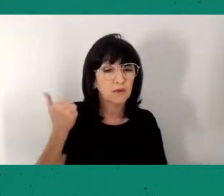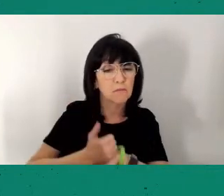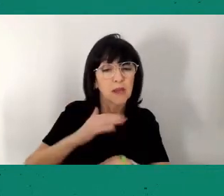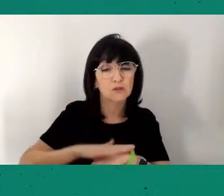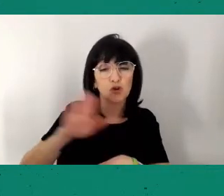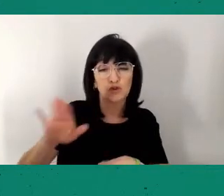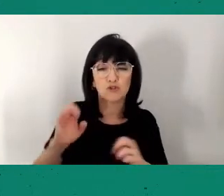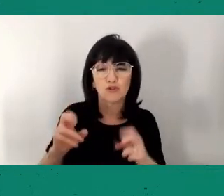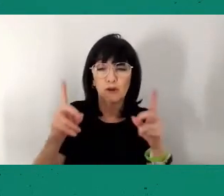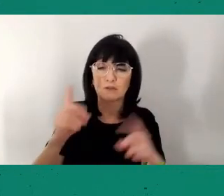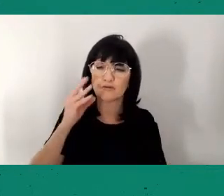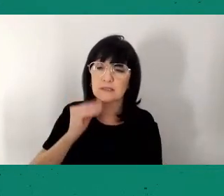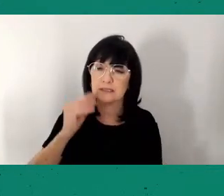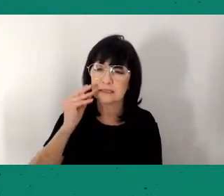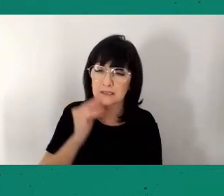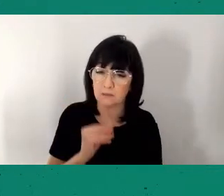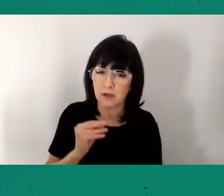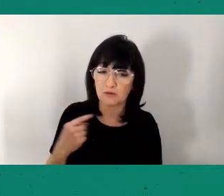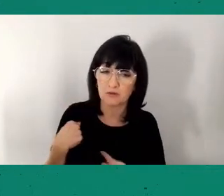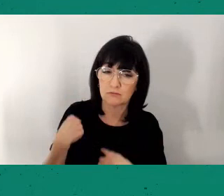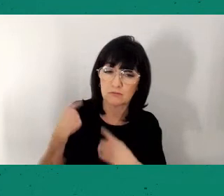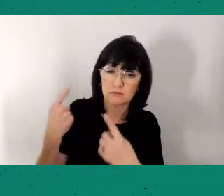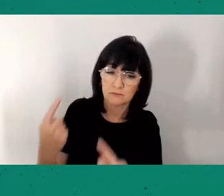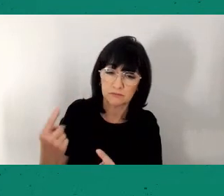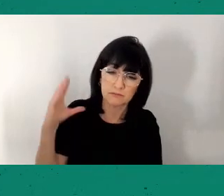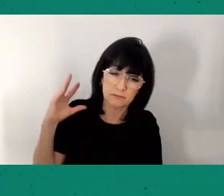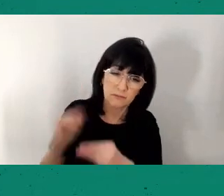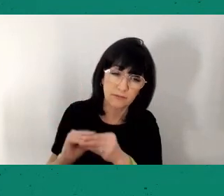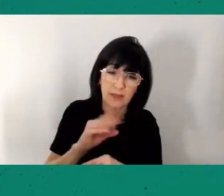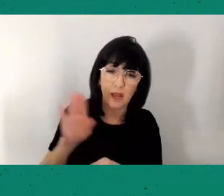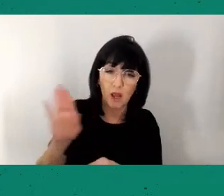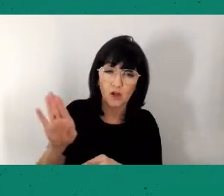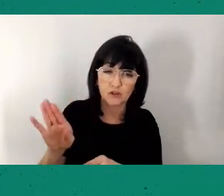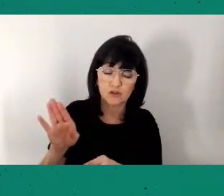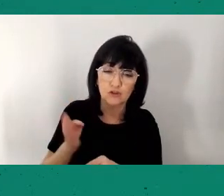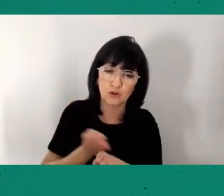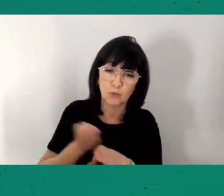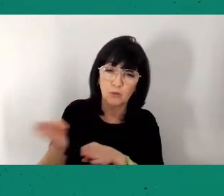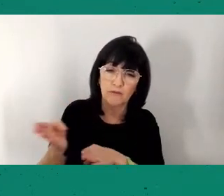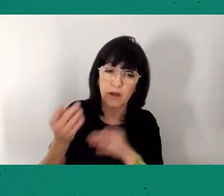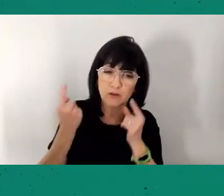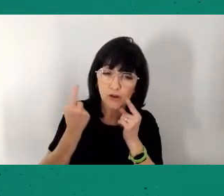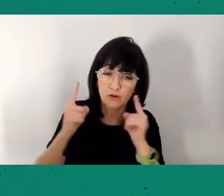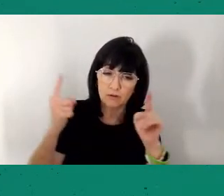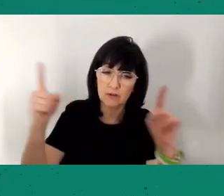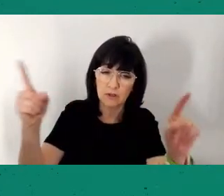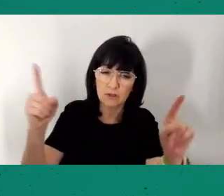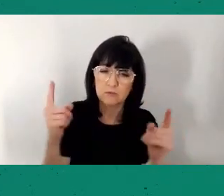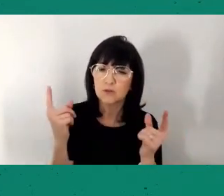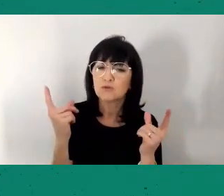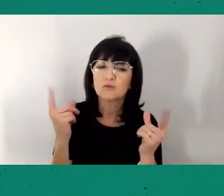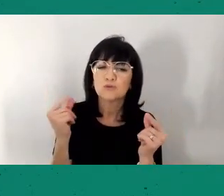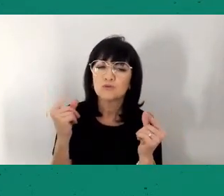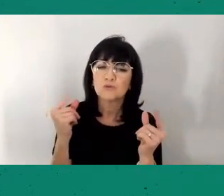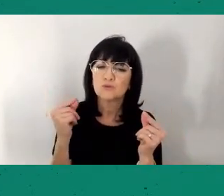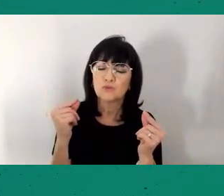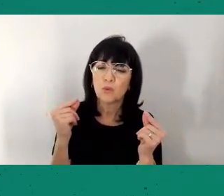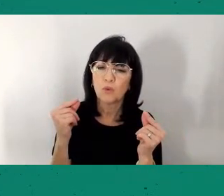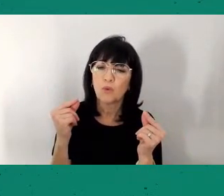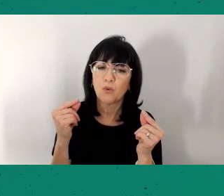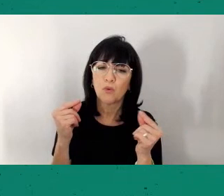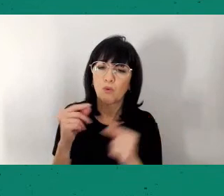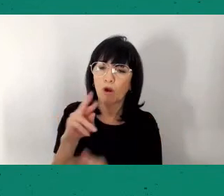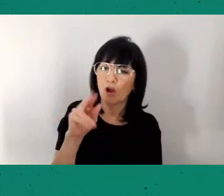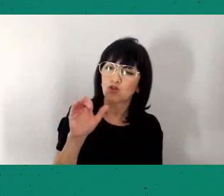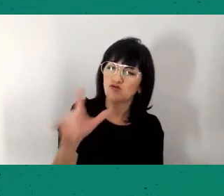educational experiences and professional accomplishments, what racial historical event unique